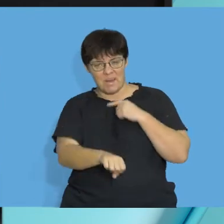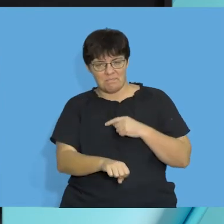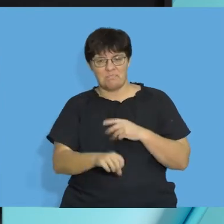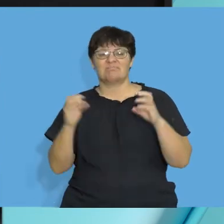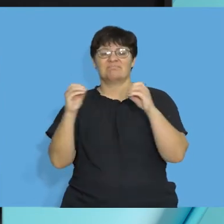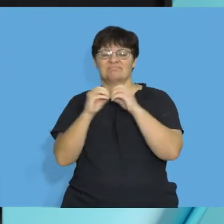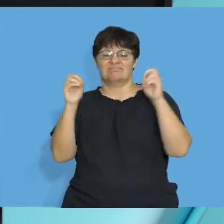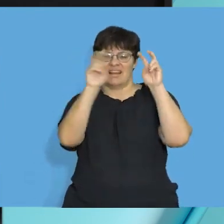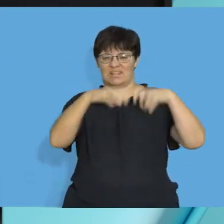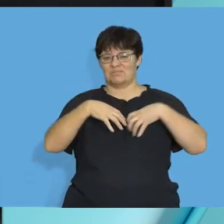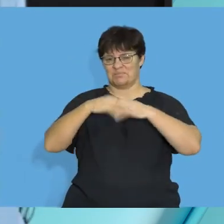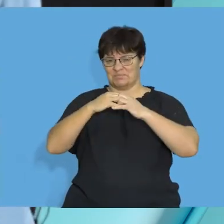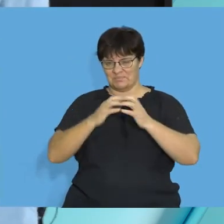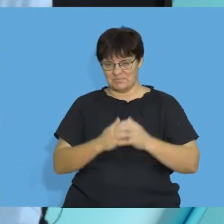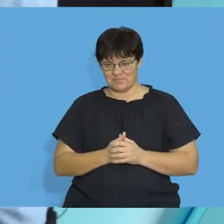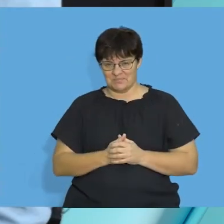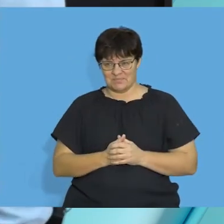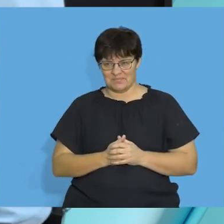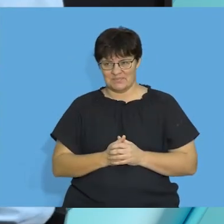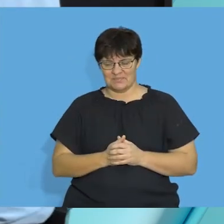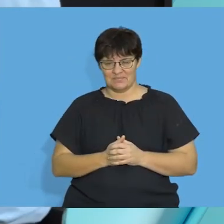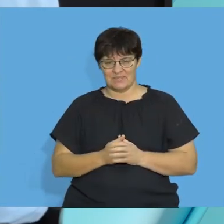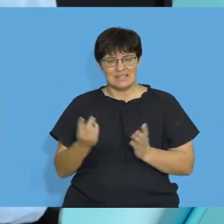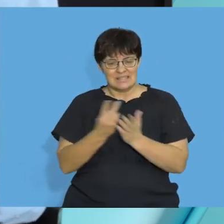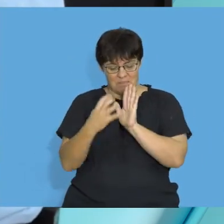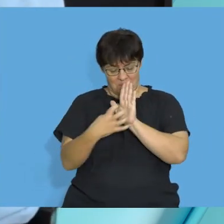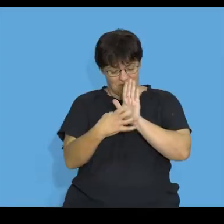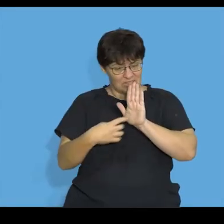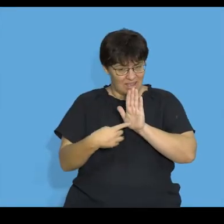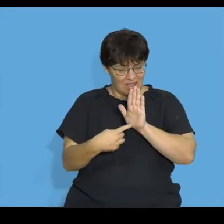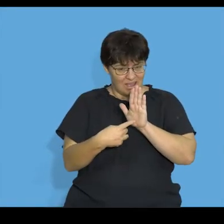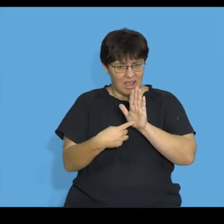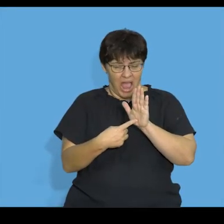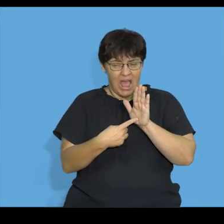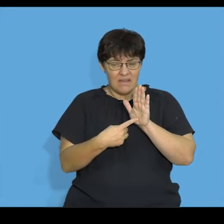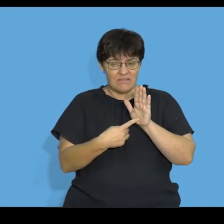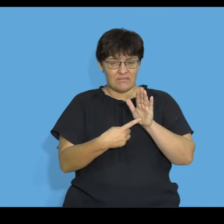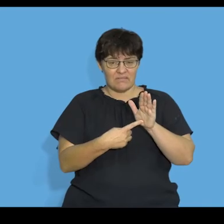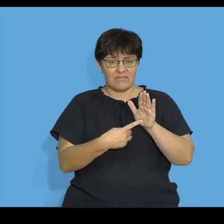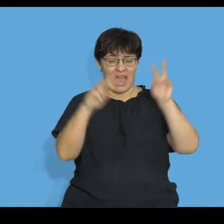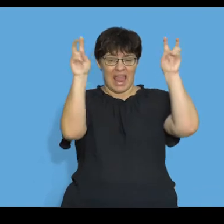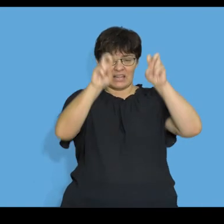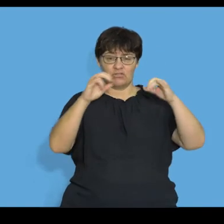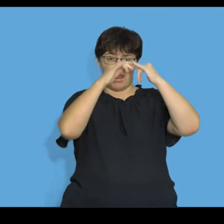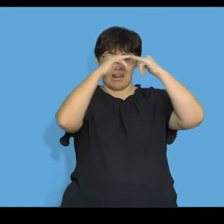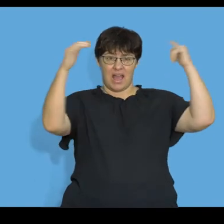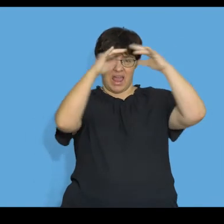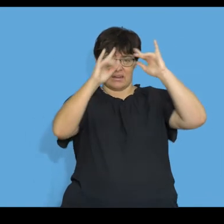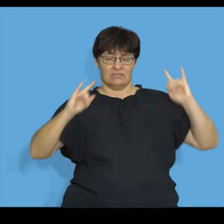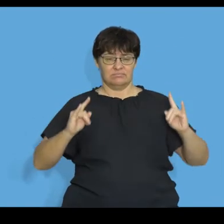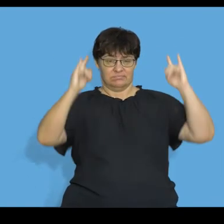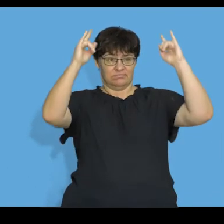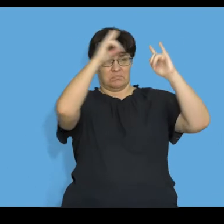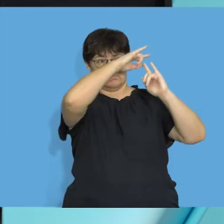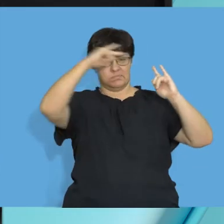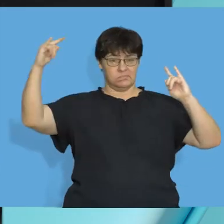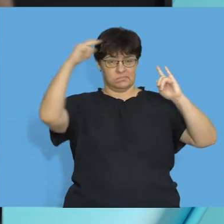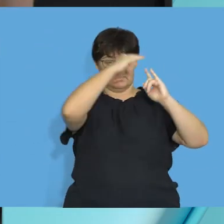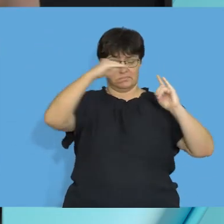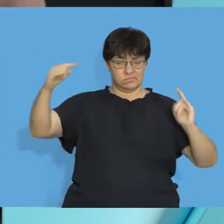electromagnetic induction. And so even on this picture where we have power lines, the reason I've shown this is because power